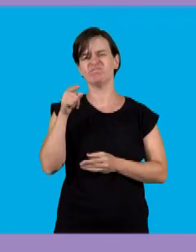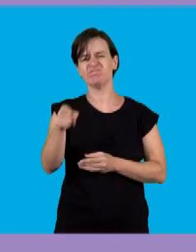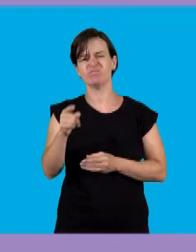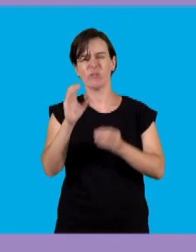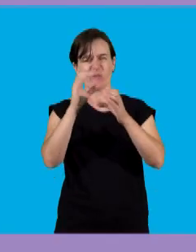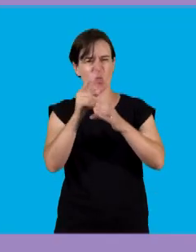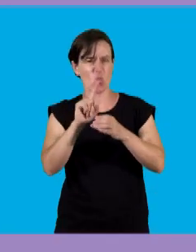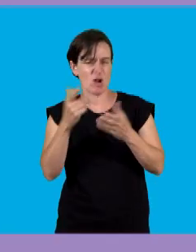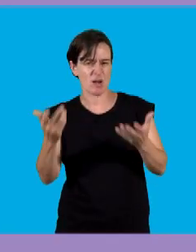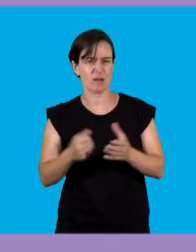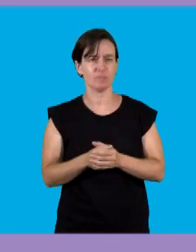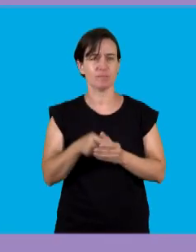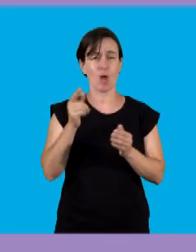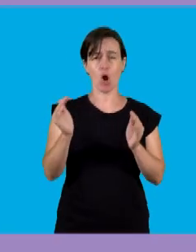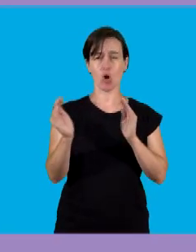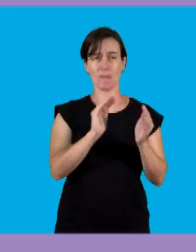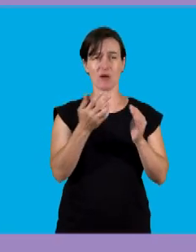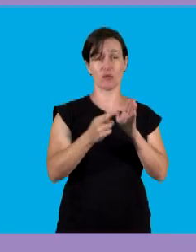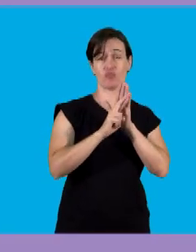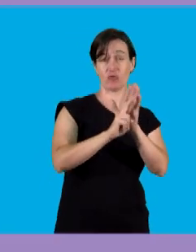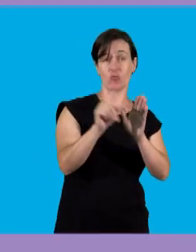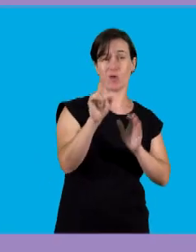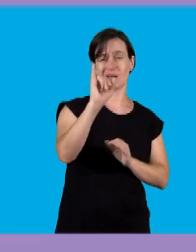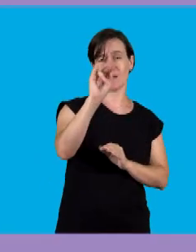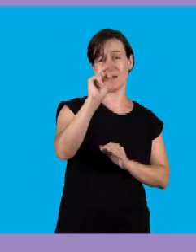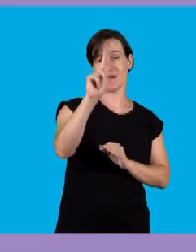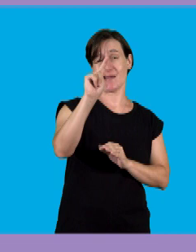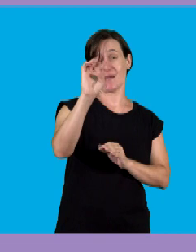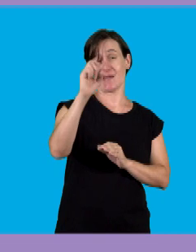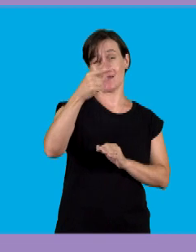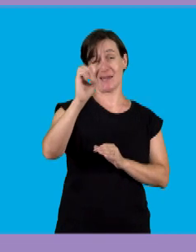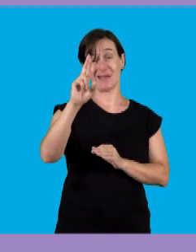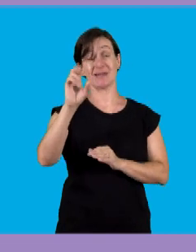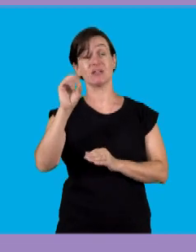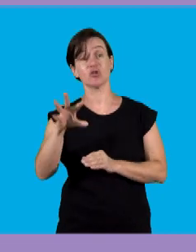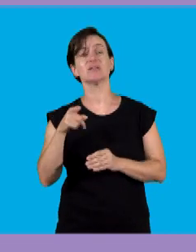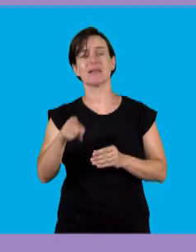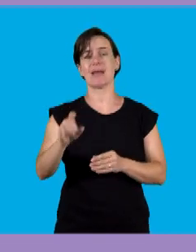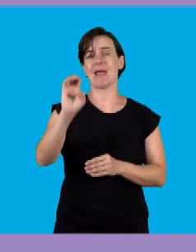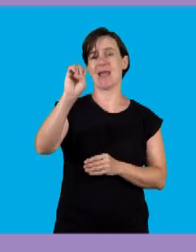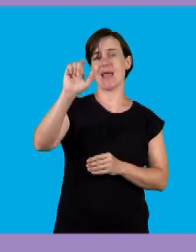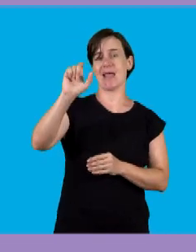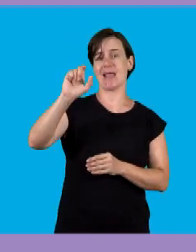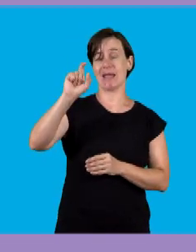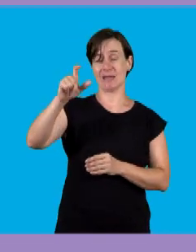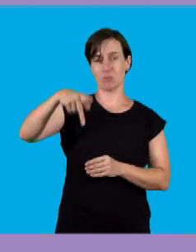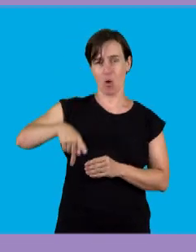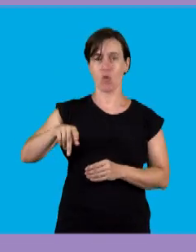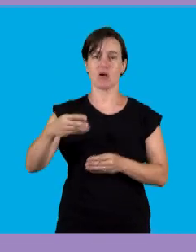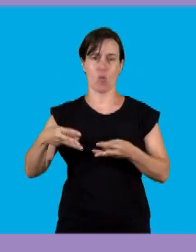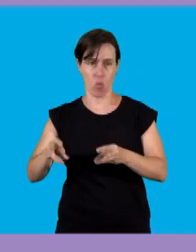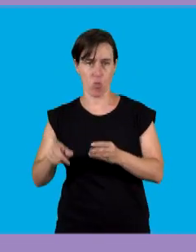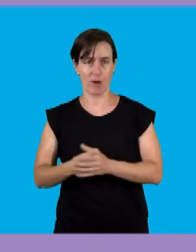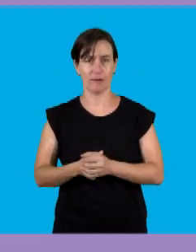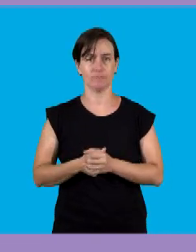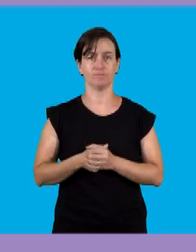and representing integers in exponential form. Then we are going to look at the first law of exponents, and that